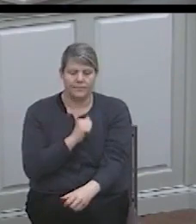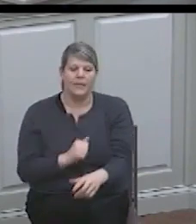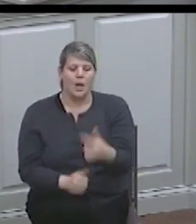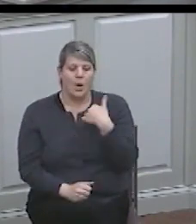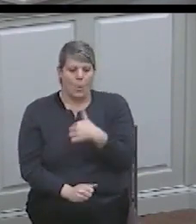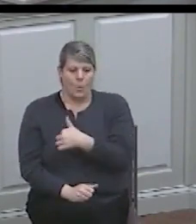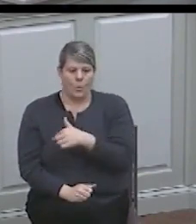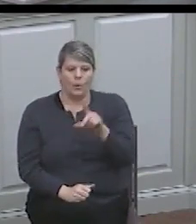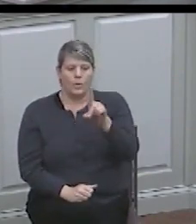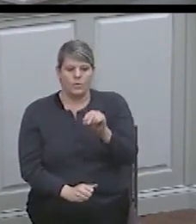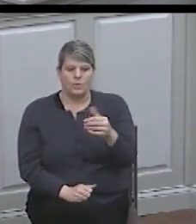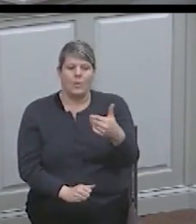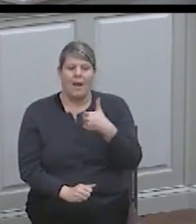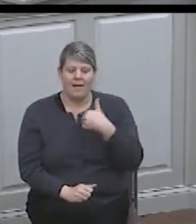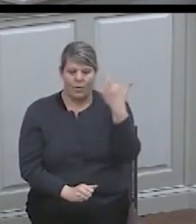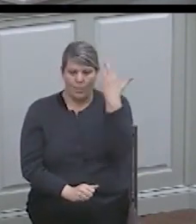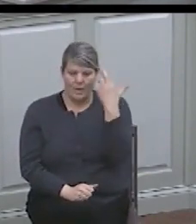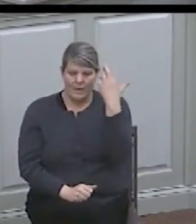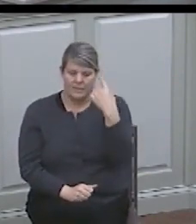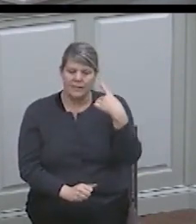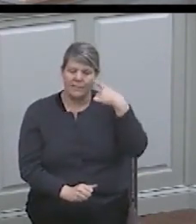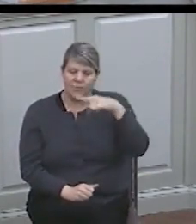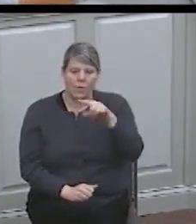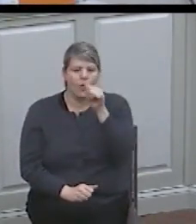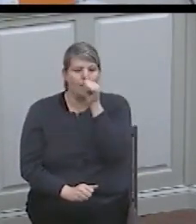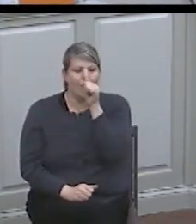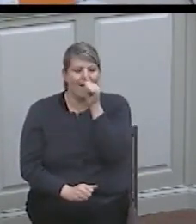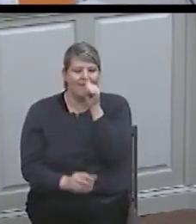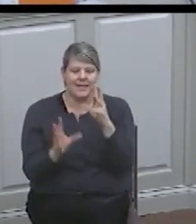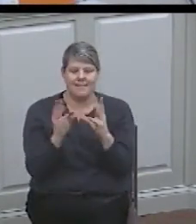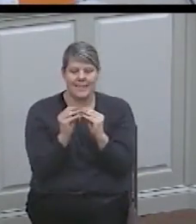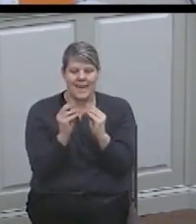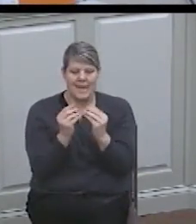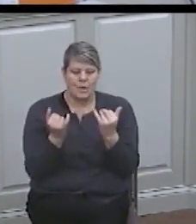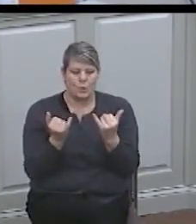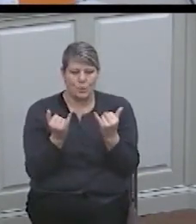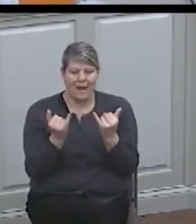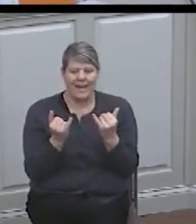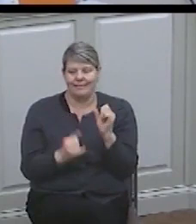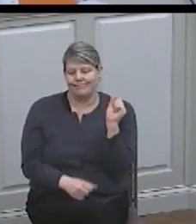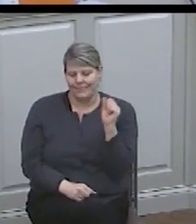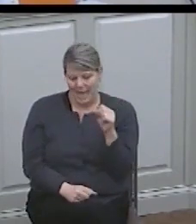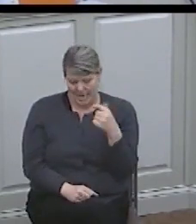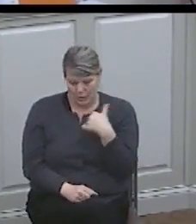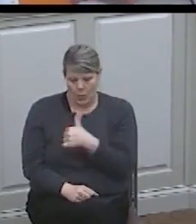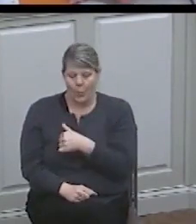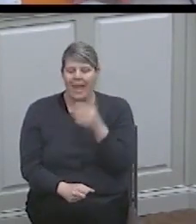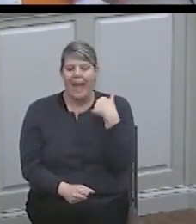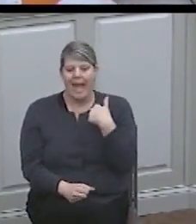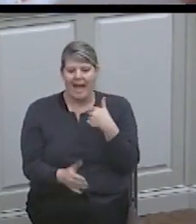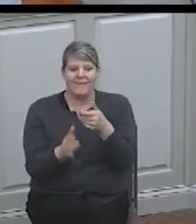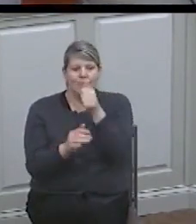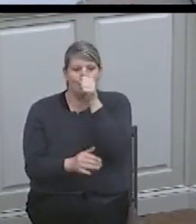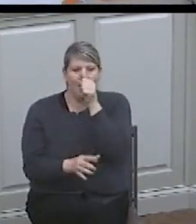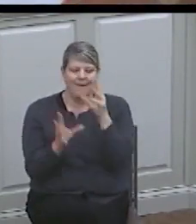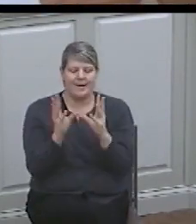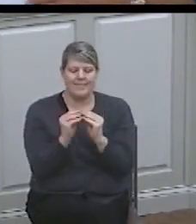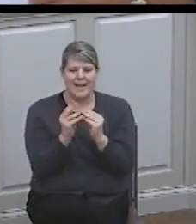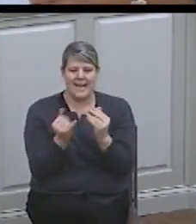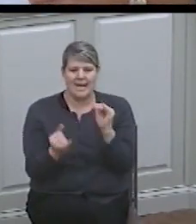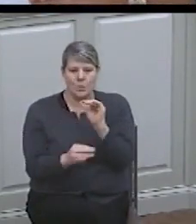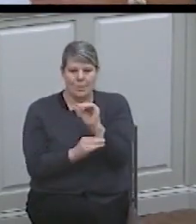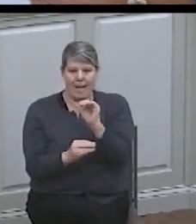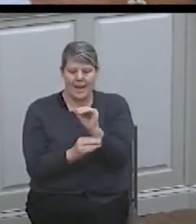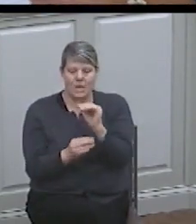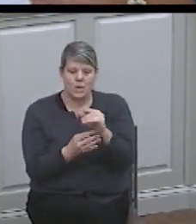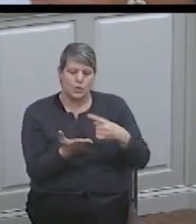believe we have reason for an executive session tonight. Yes, sir. We do request an executive session for the dual purposes of